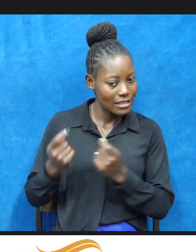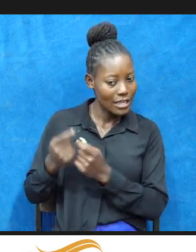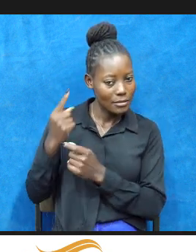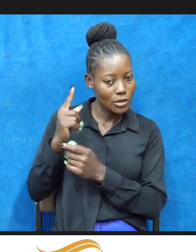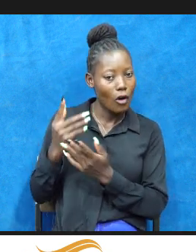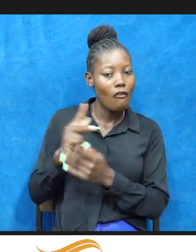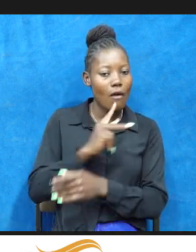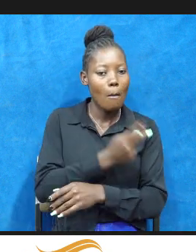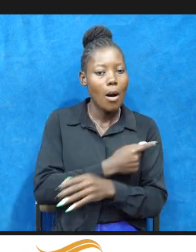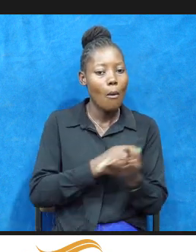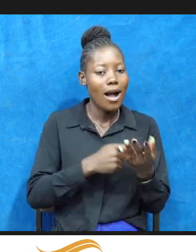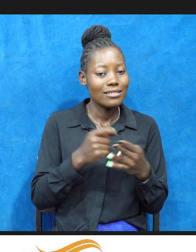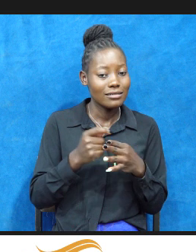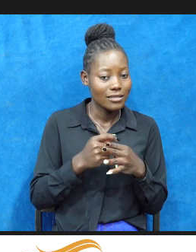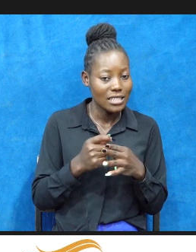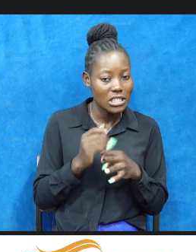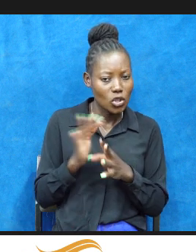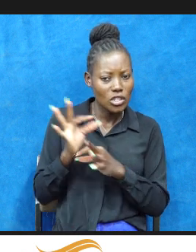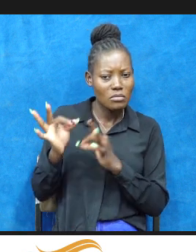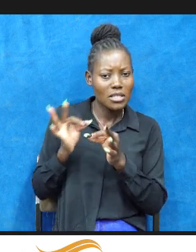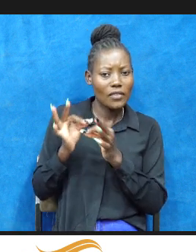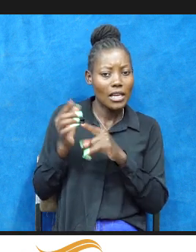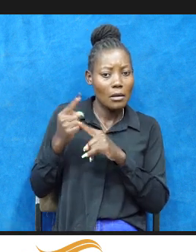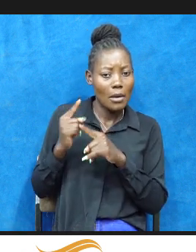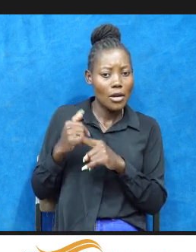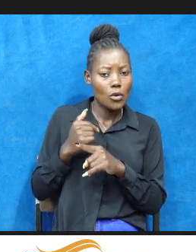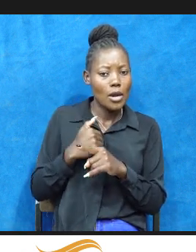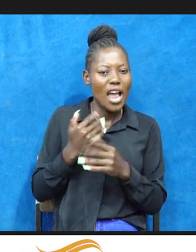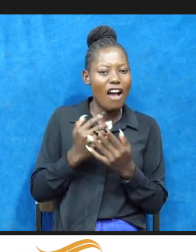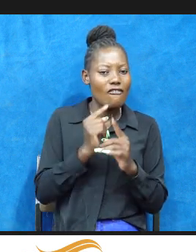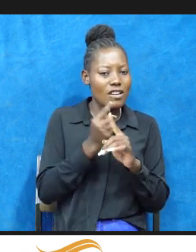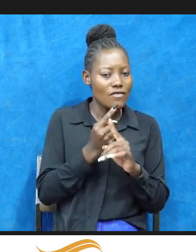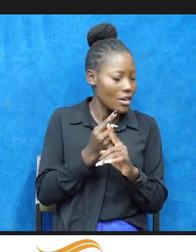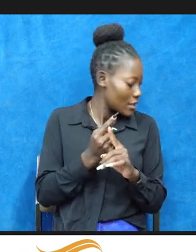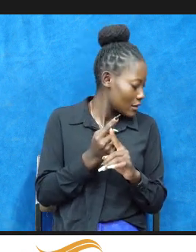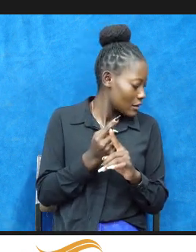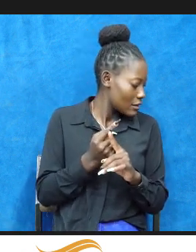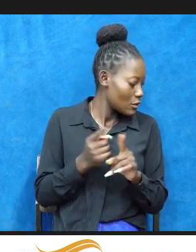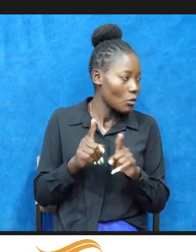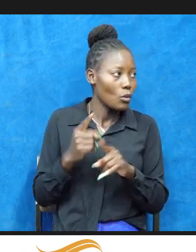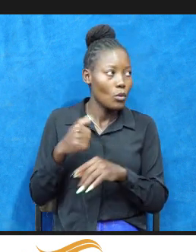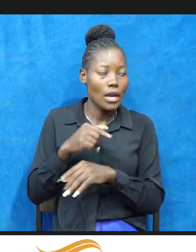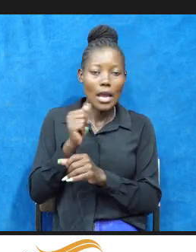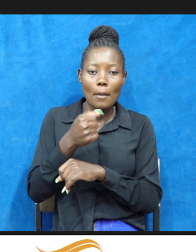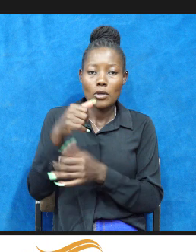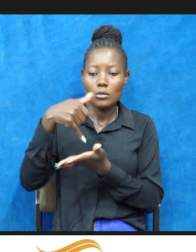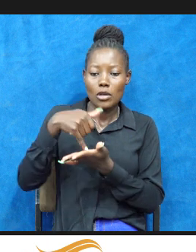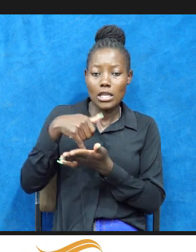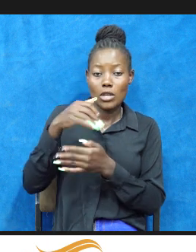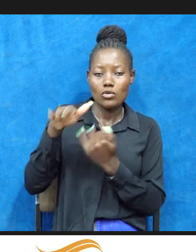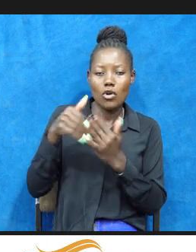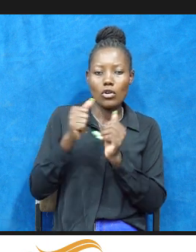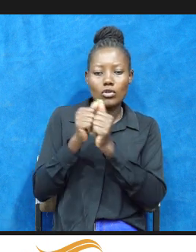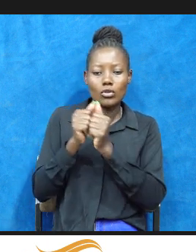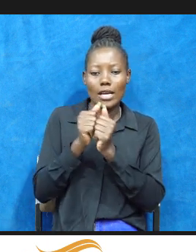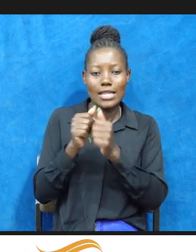not necessarily a plyometric, but they're often synonymous, so we kind of include those all together. So in other words, when